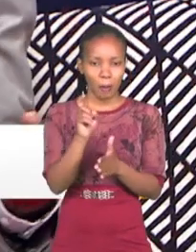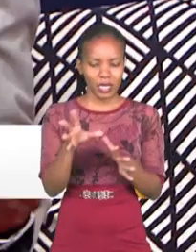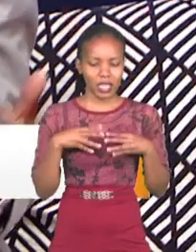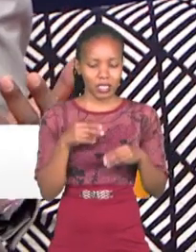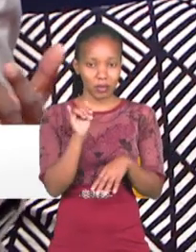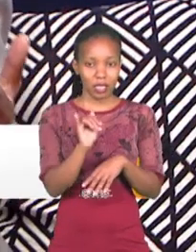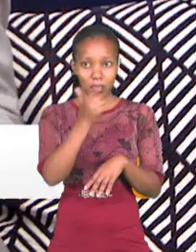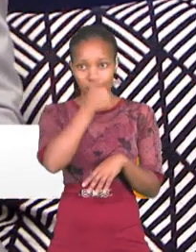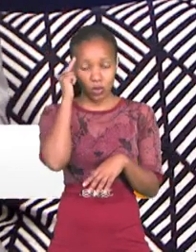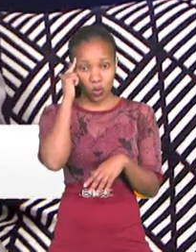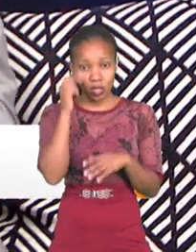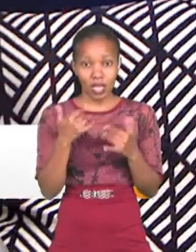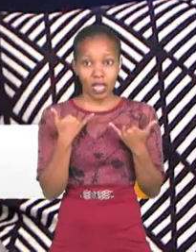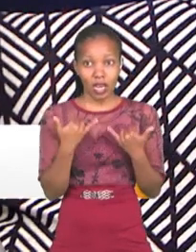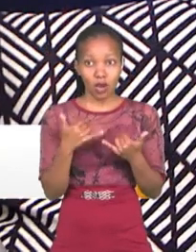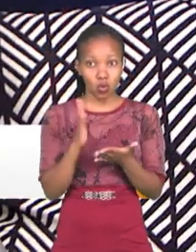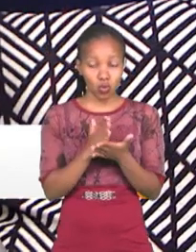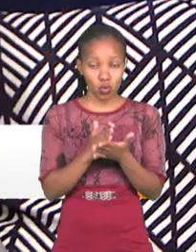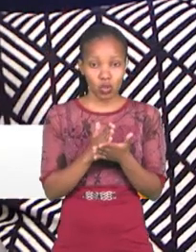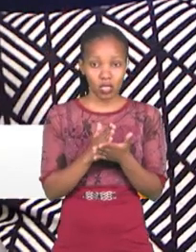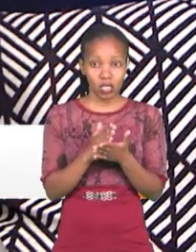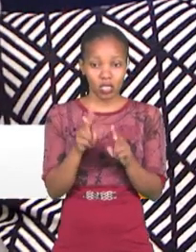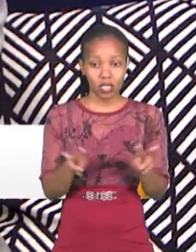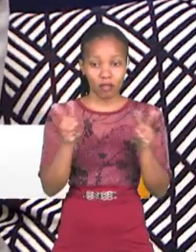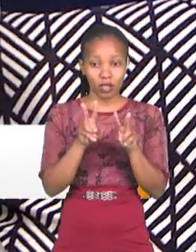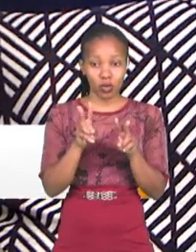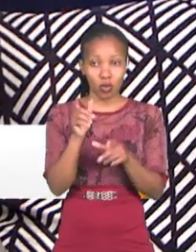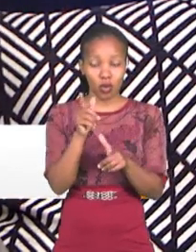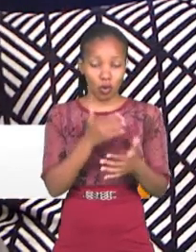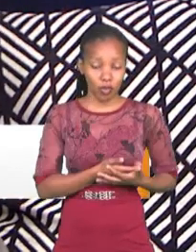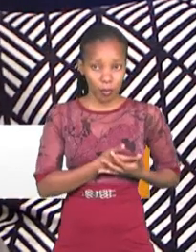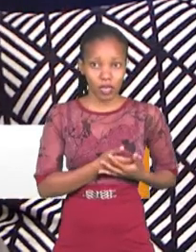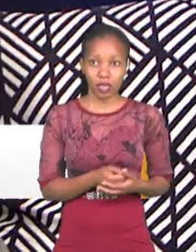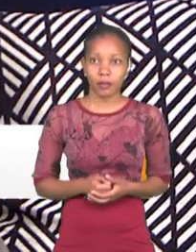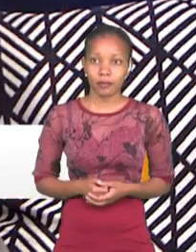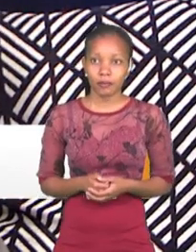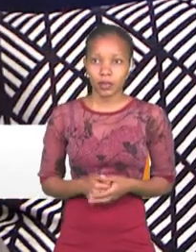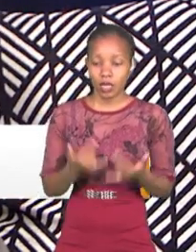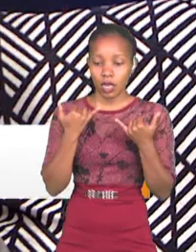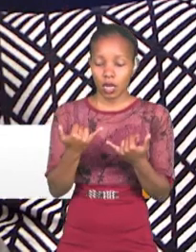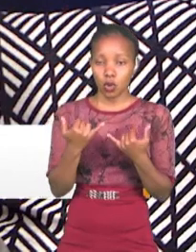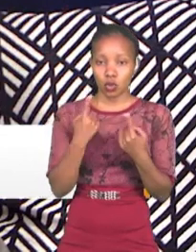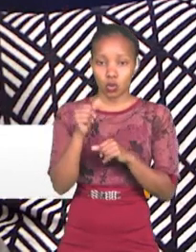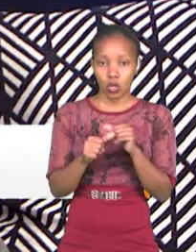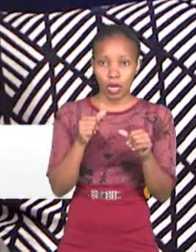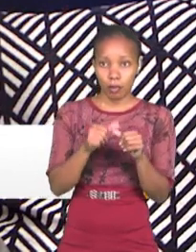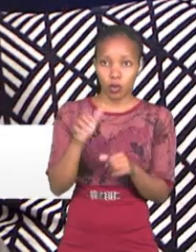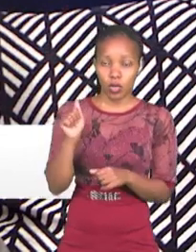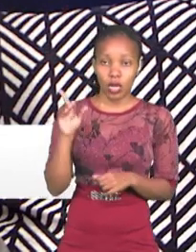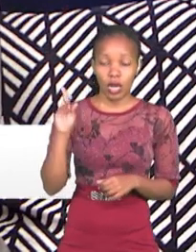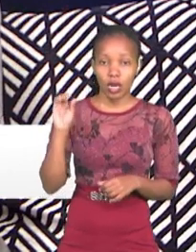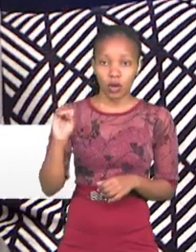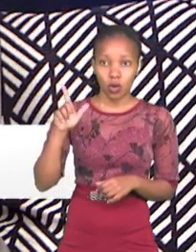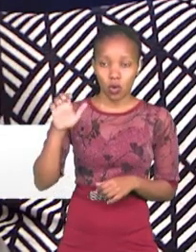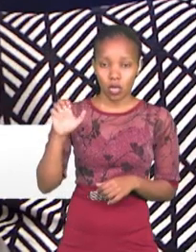the end of the day, the bigger picture is the nutritious value, is it? Right. Absolutely. Now, let's talk about adolescents because now they fall under pediatrics.